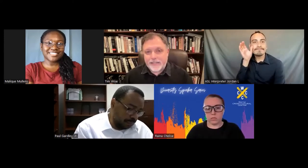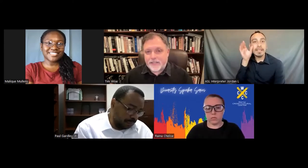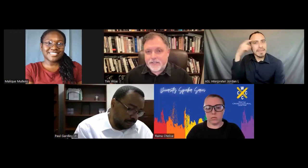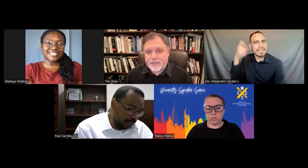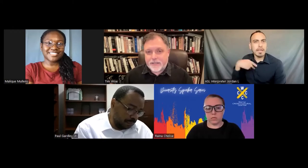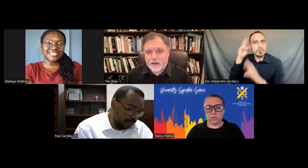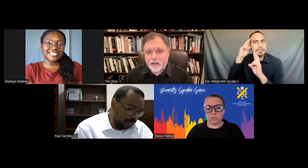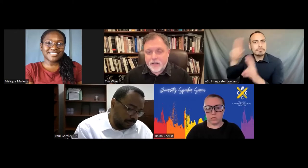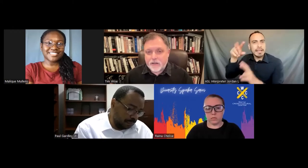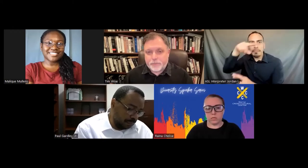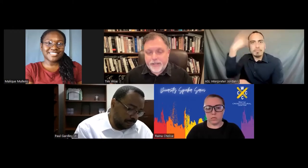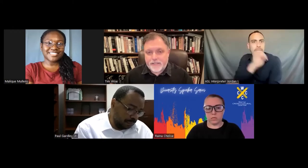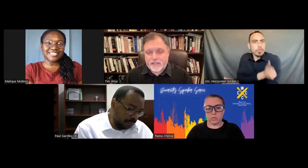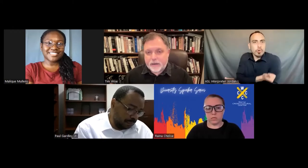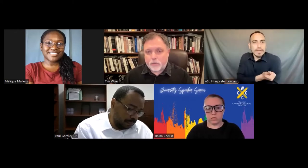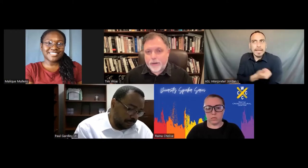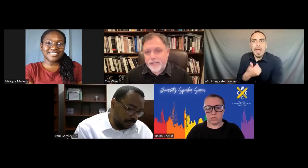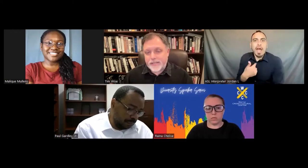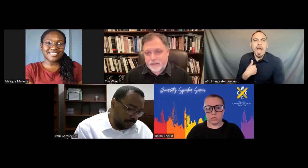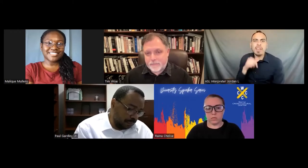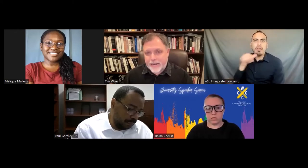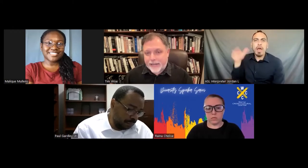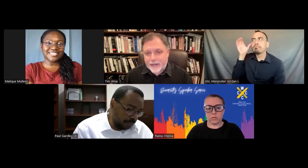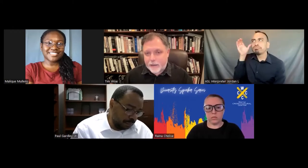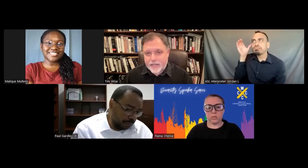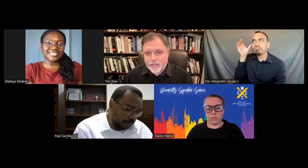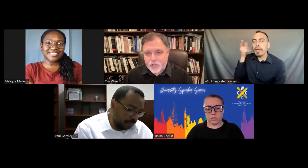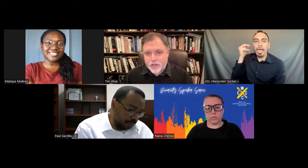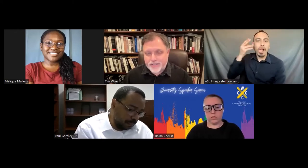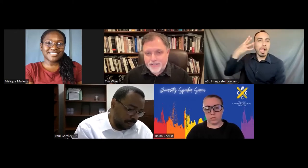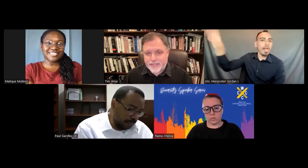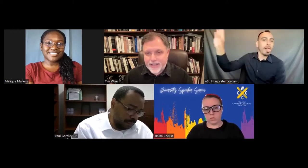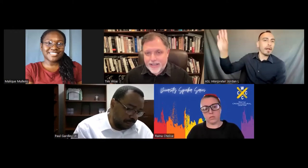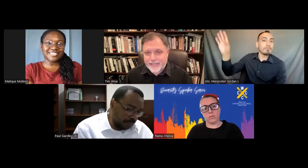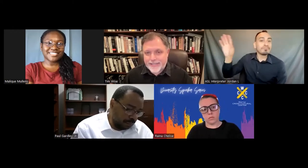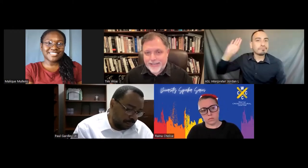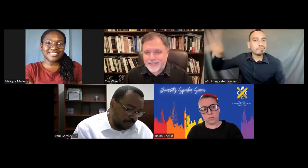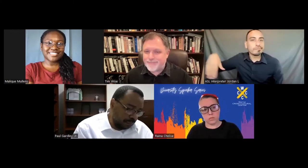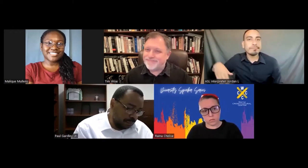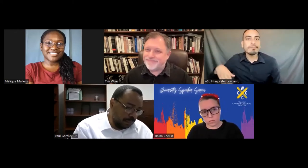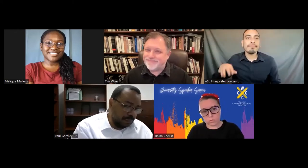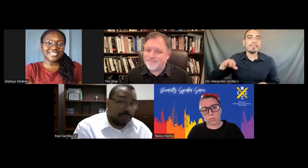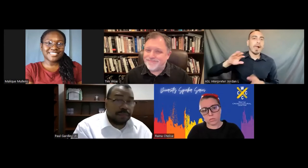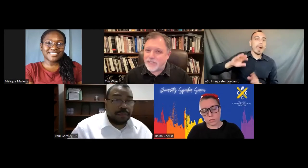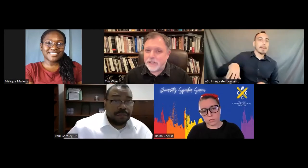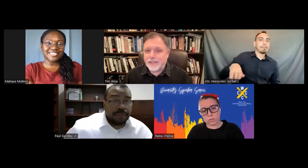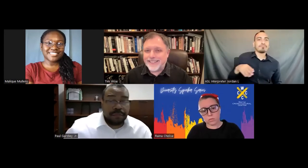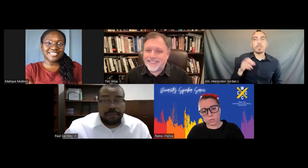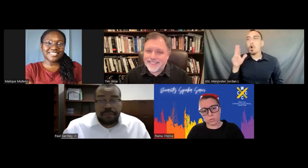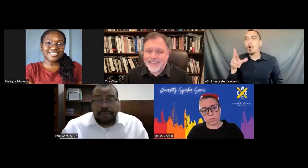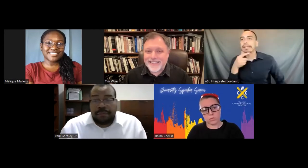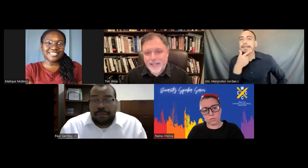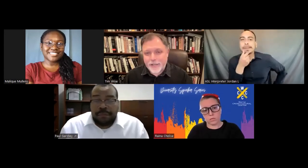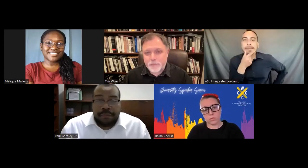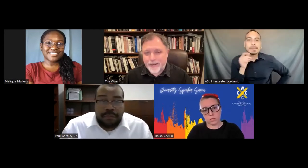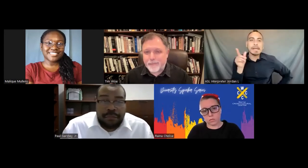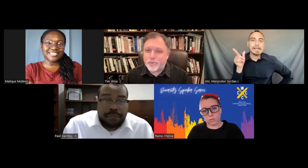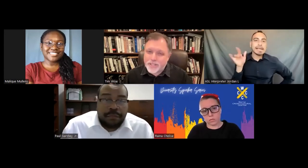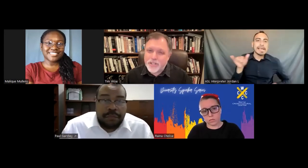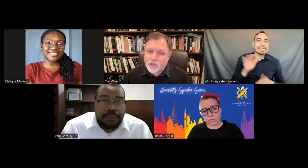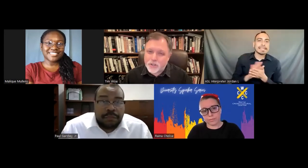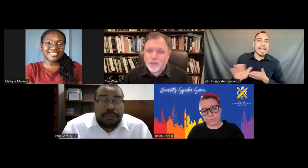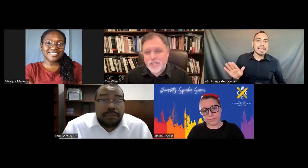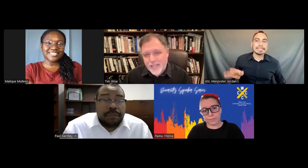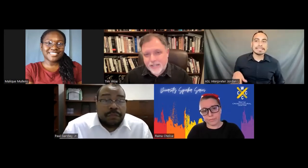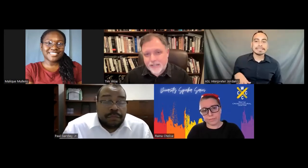that listens to their complaints about racism and economic injustice and says, that's nice, but I'm